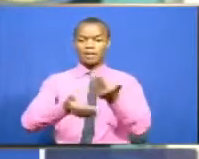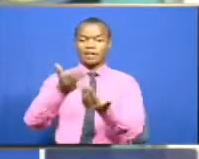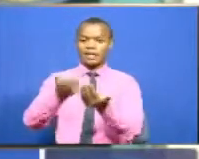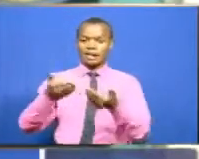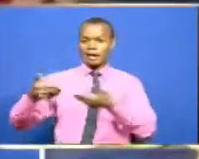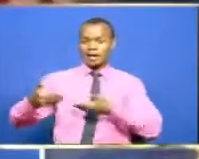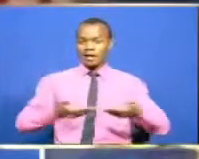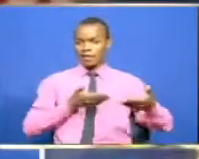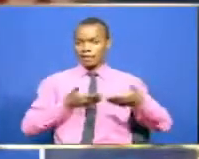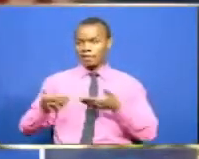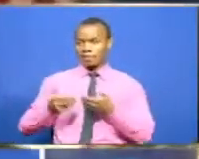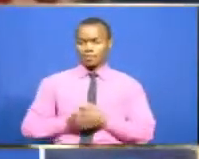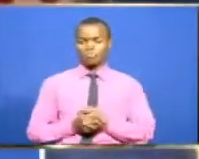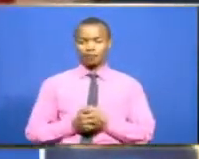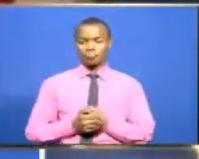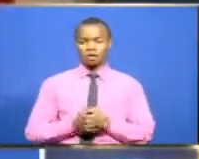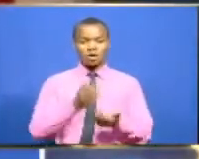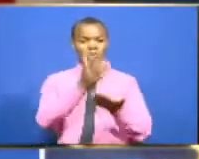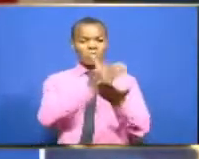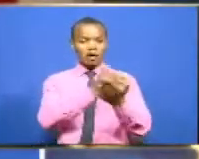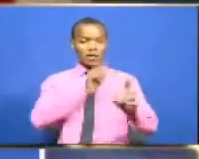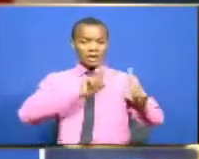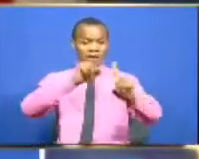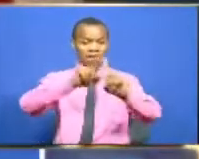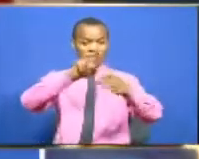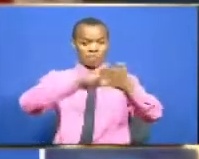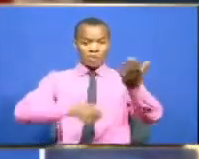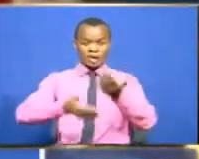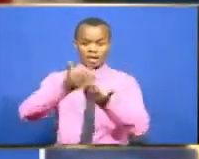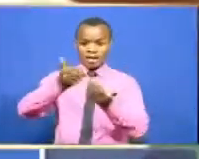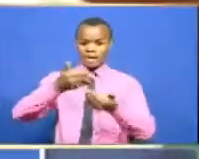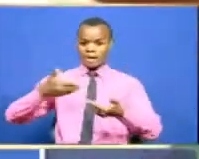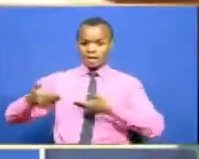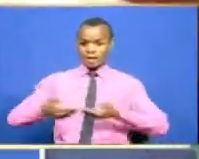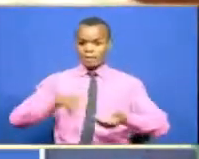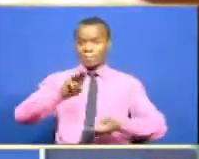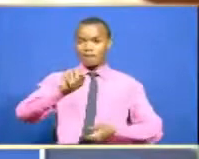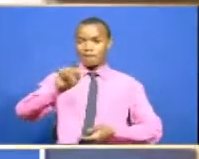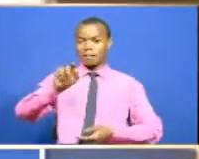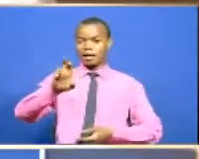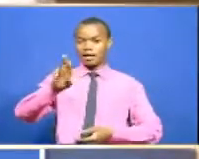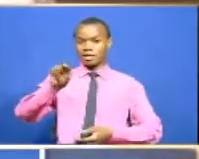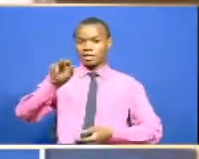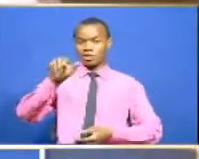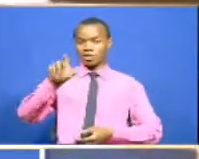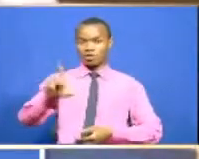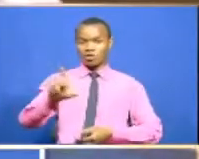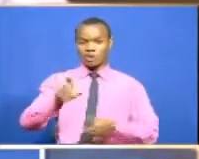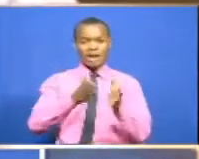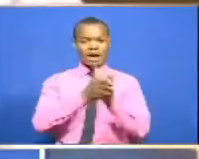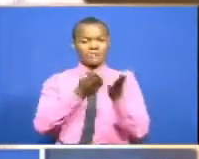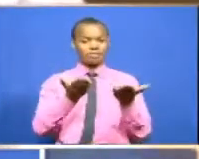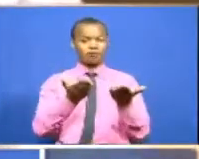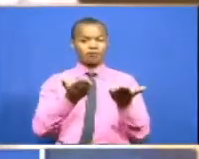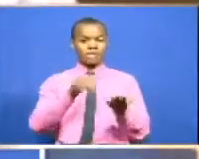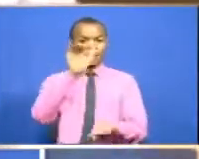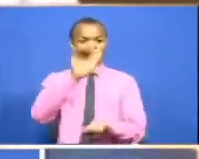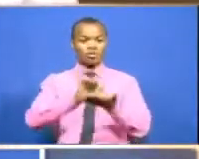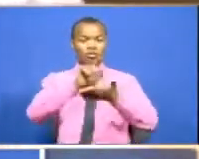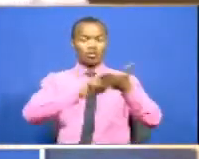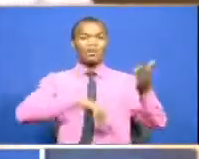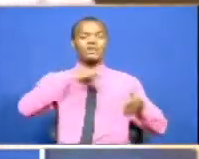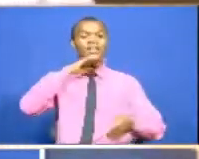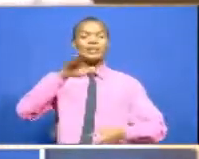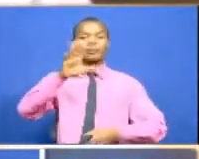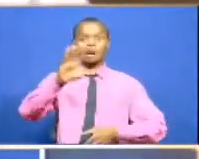Timiza program aims at improving maternal health and reducing mortality rates. And now the program has reached its